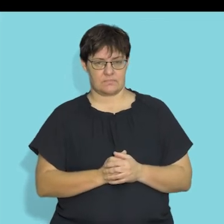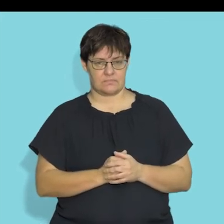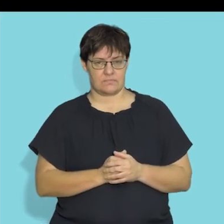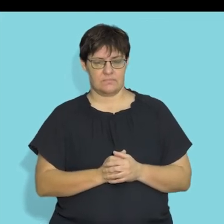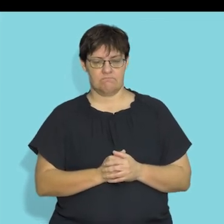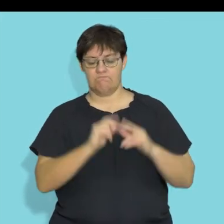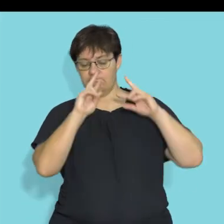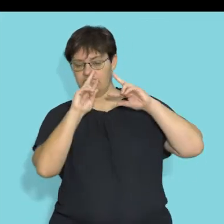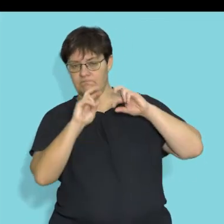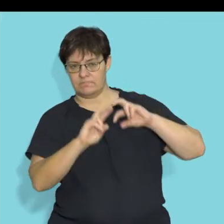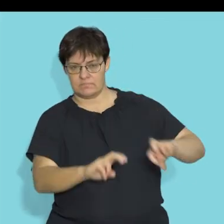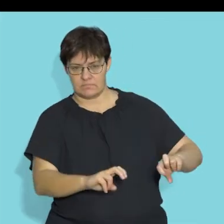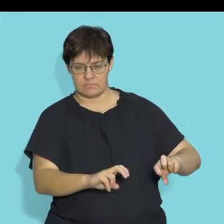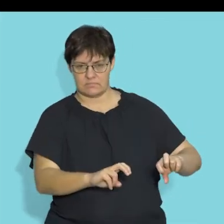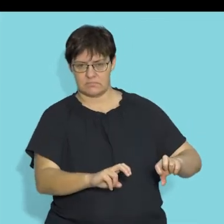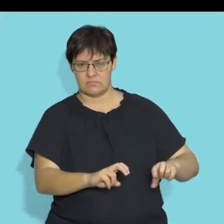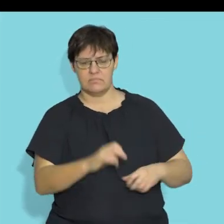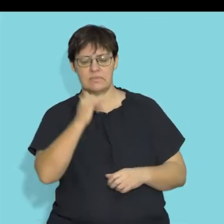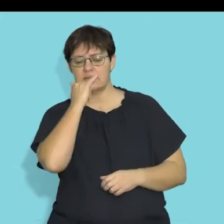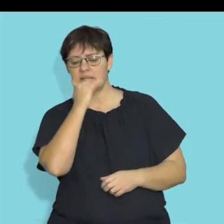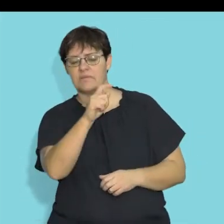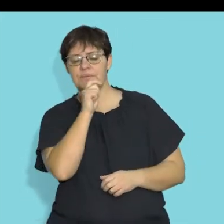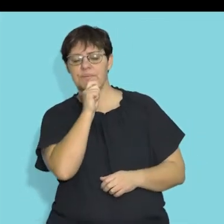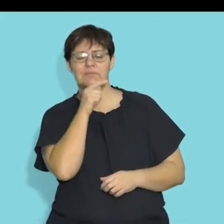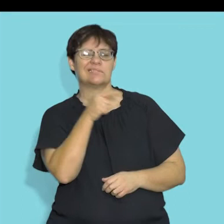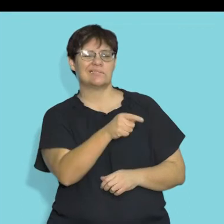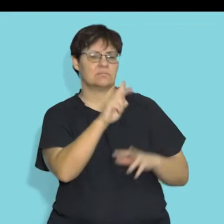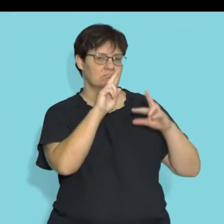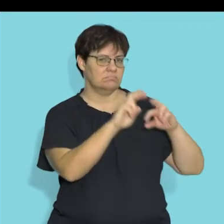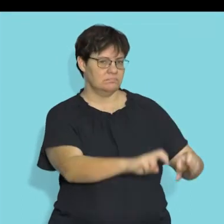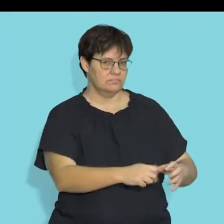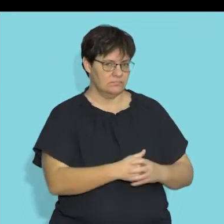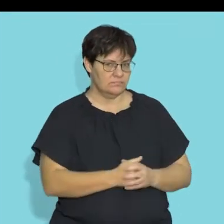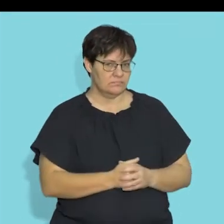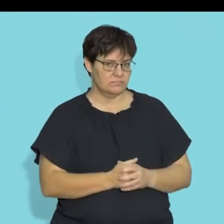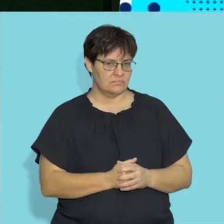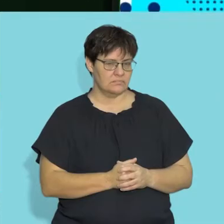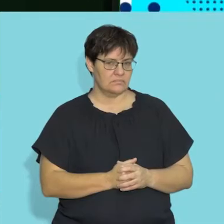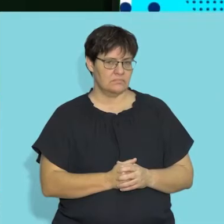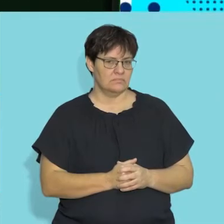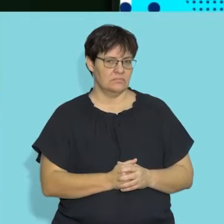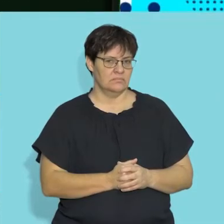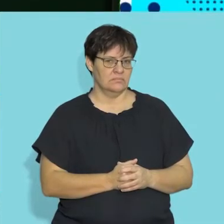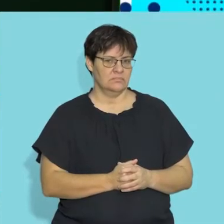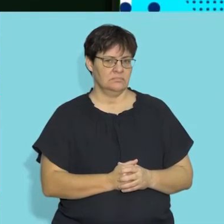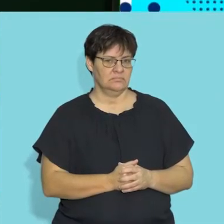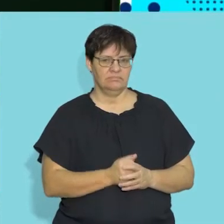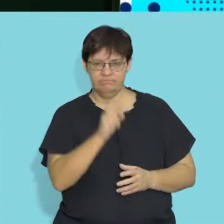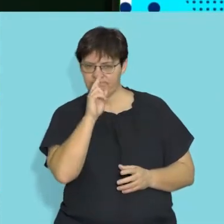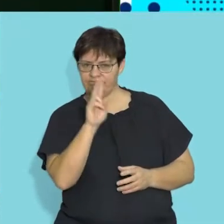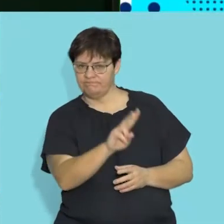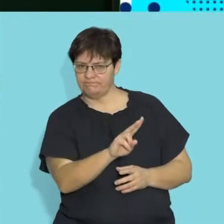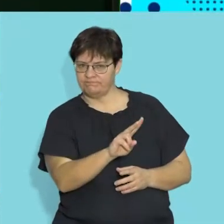investigate the usage of the telephone, right? Obviously, check to